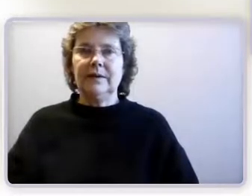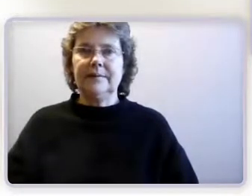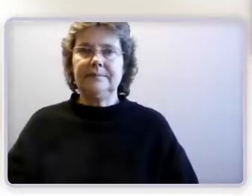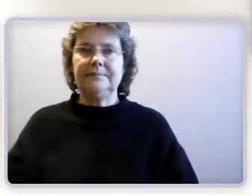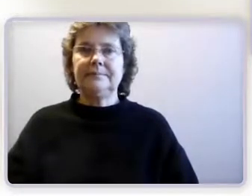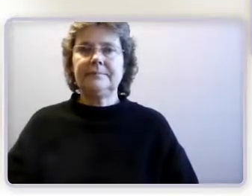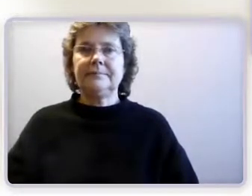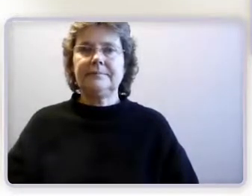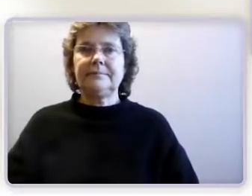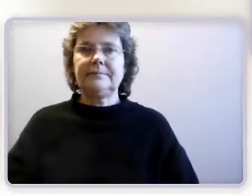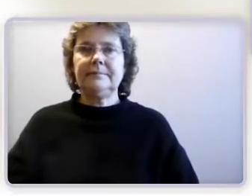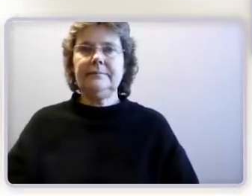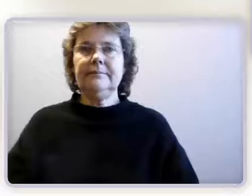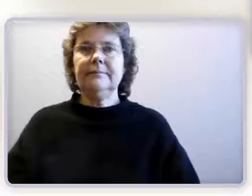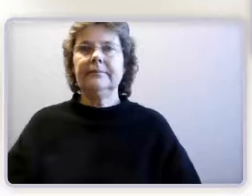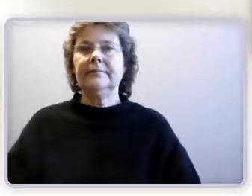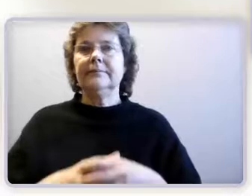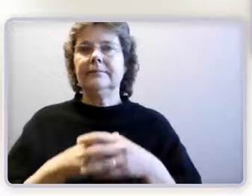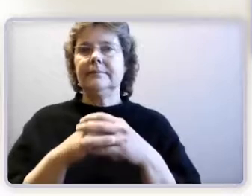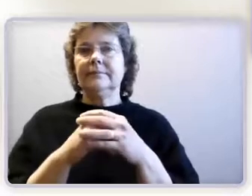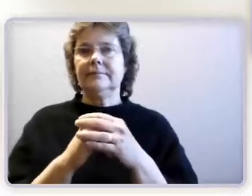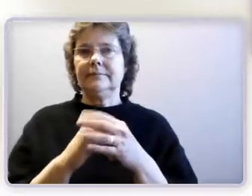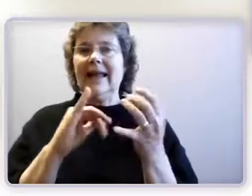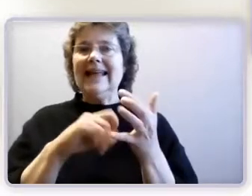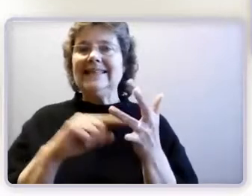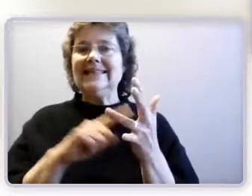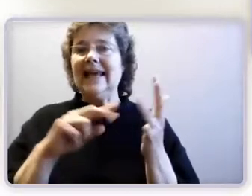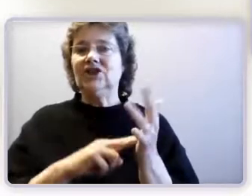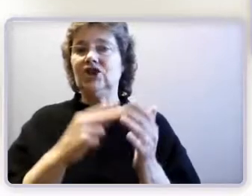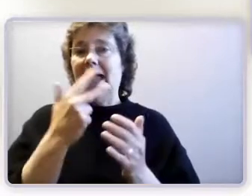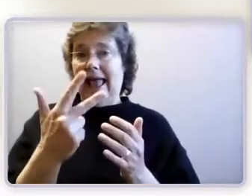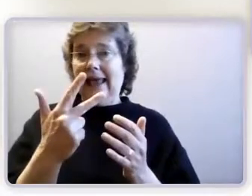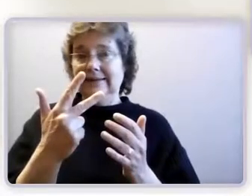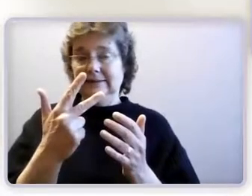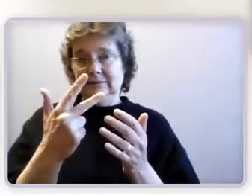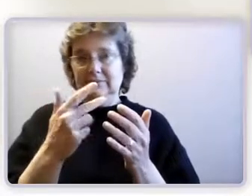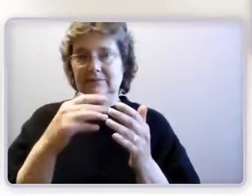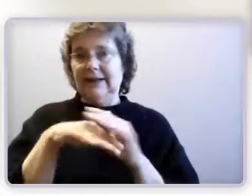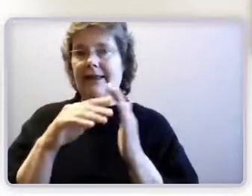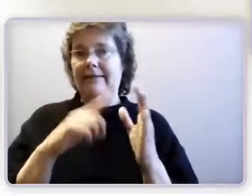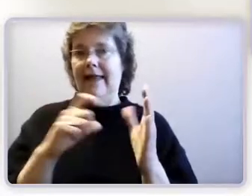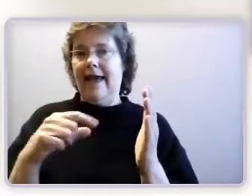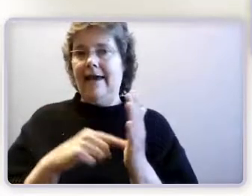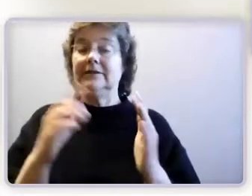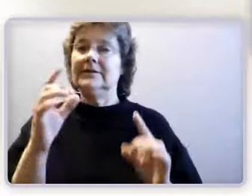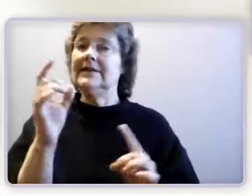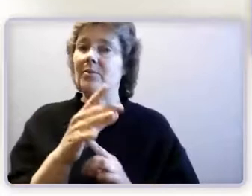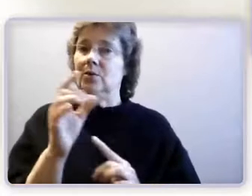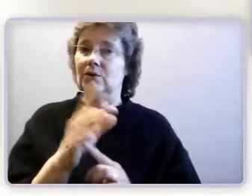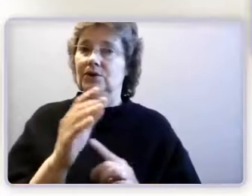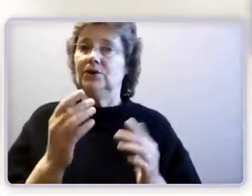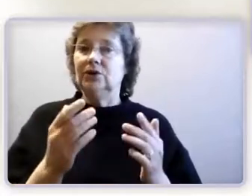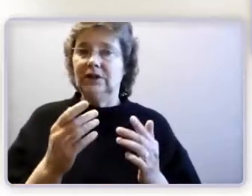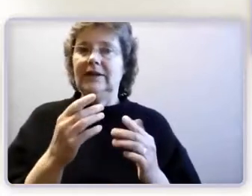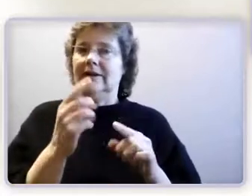So this section 8 of the Guardianship and Administration Act is very important because it talks about how a guardian needs